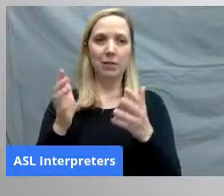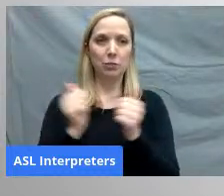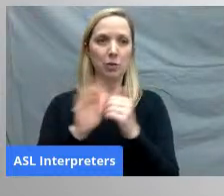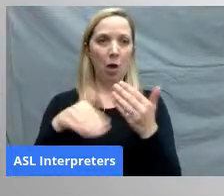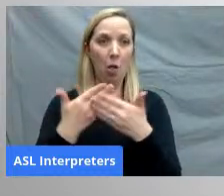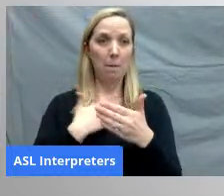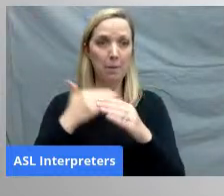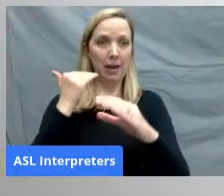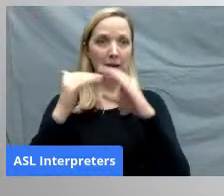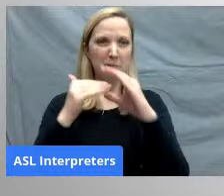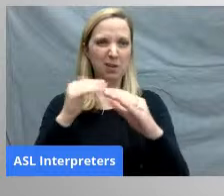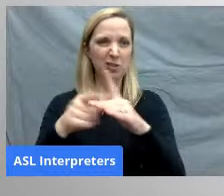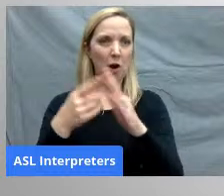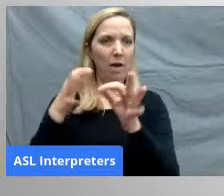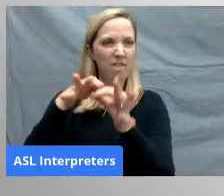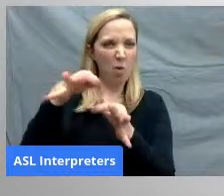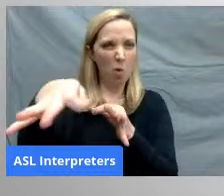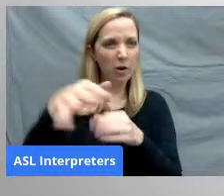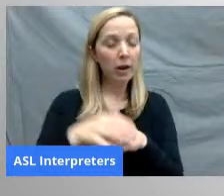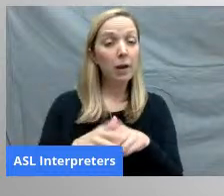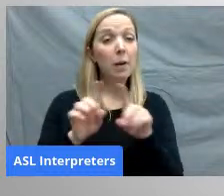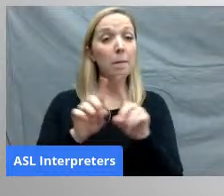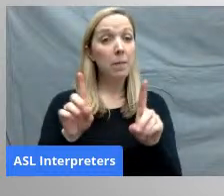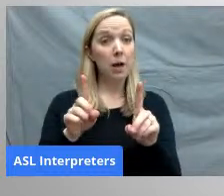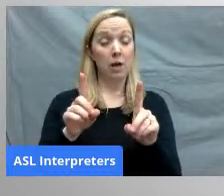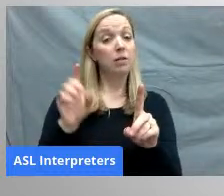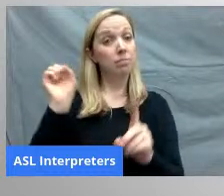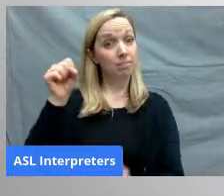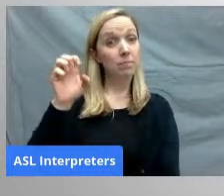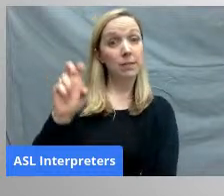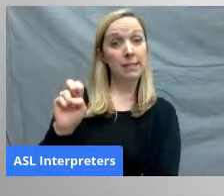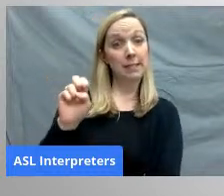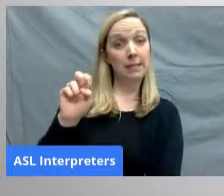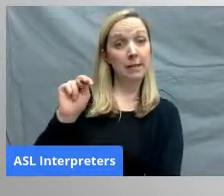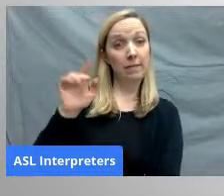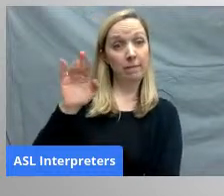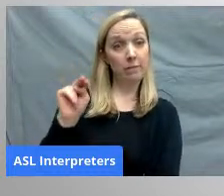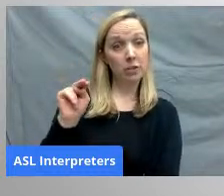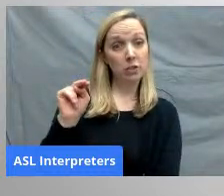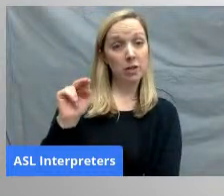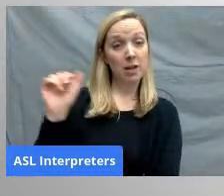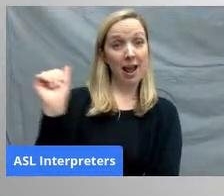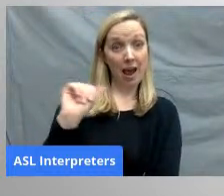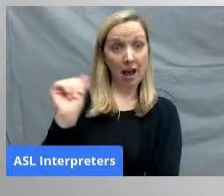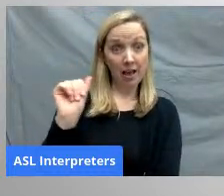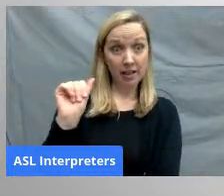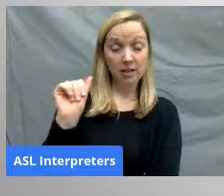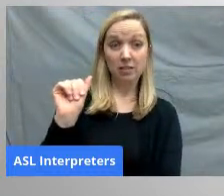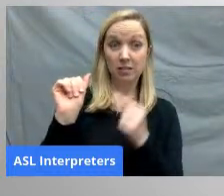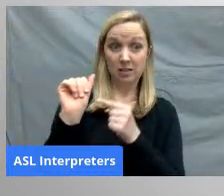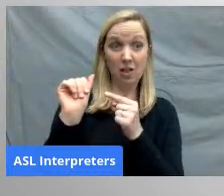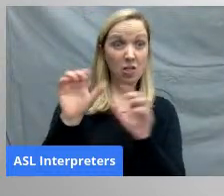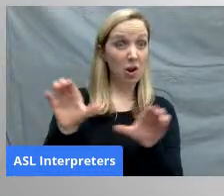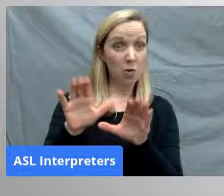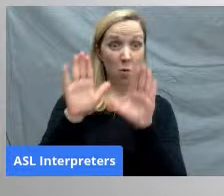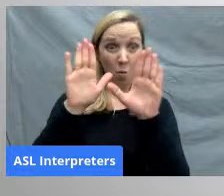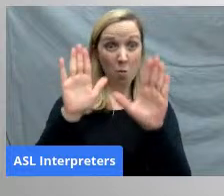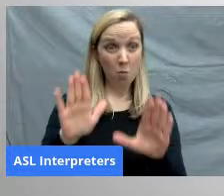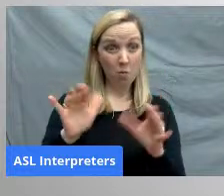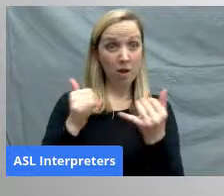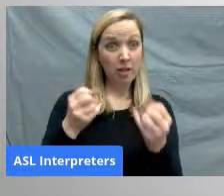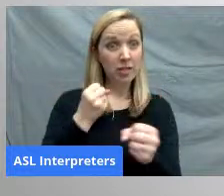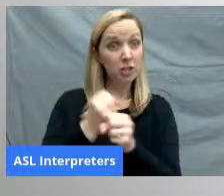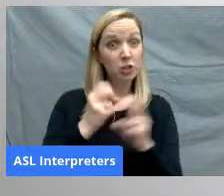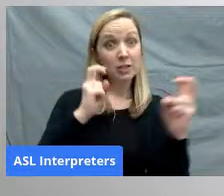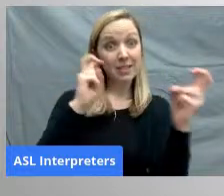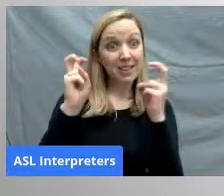things. But Envision Athens is doing very well. This year, our theme or our focus is on